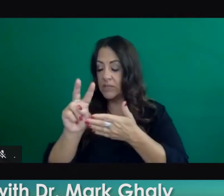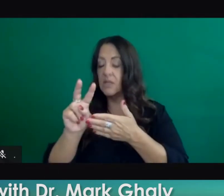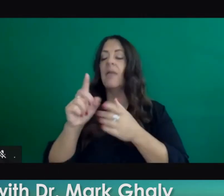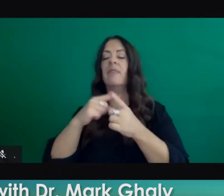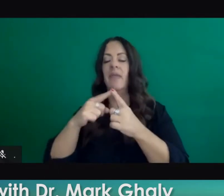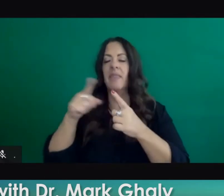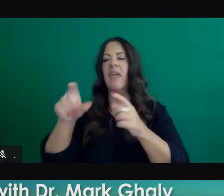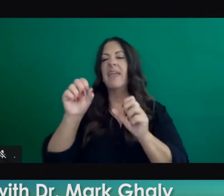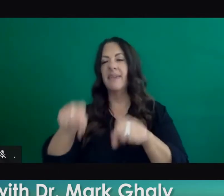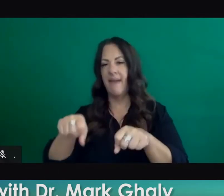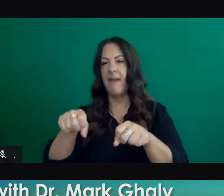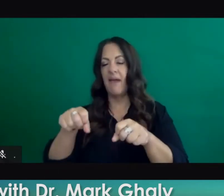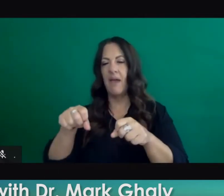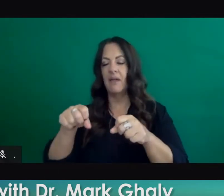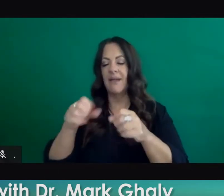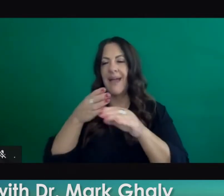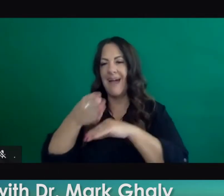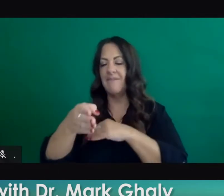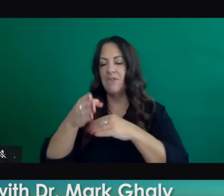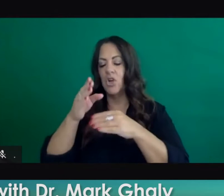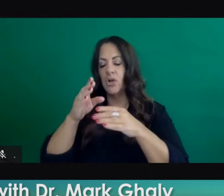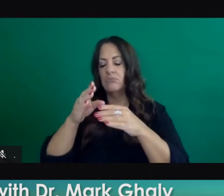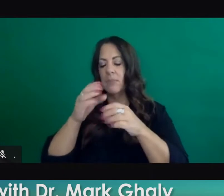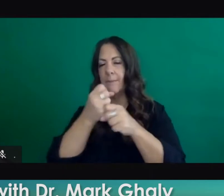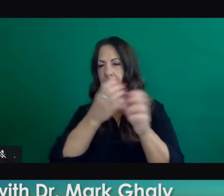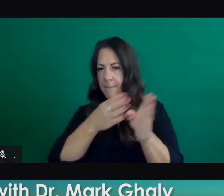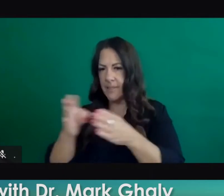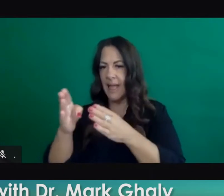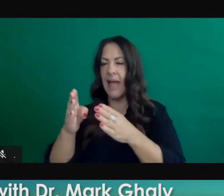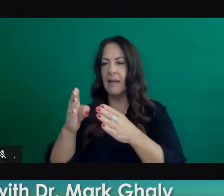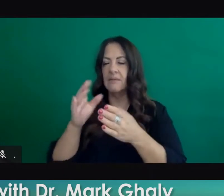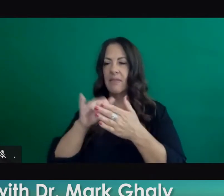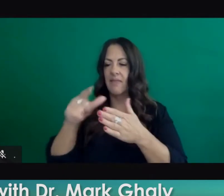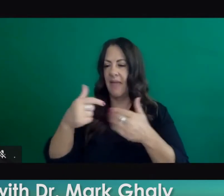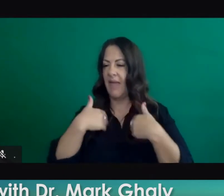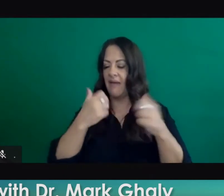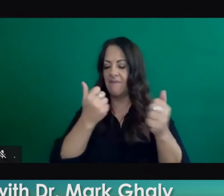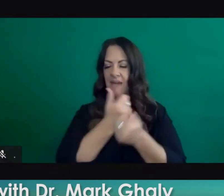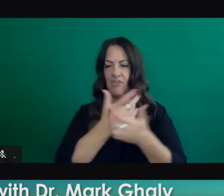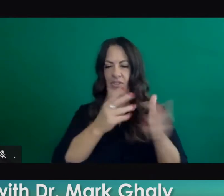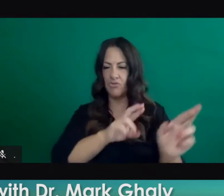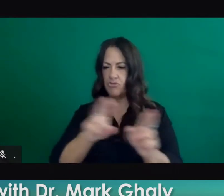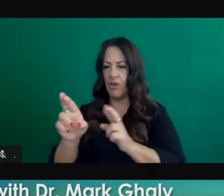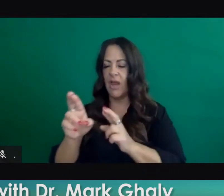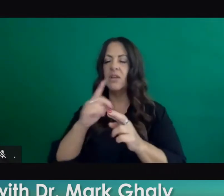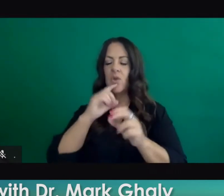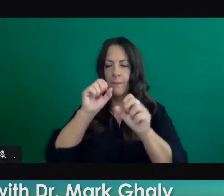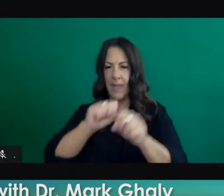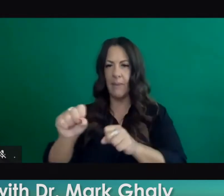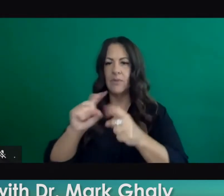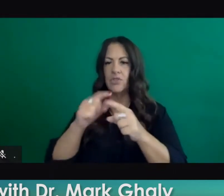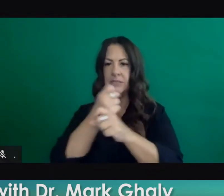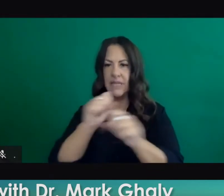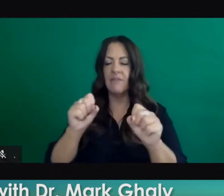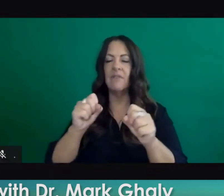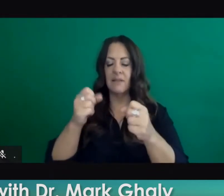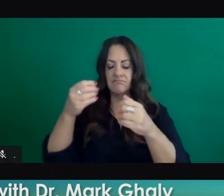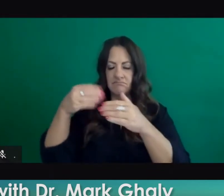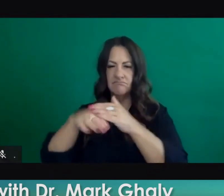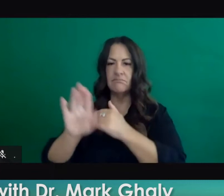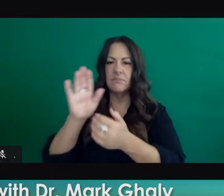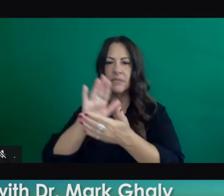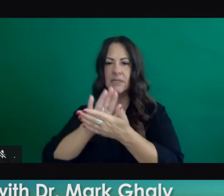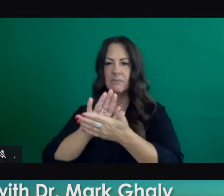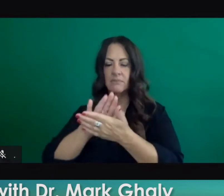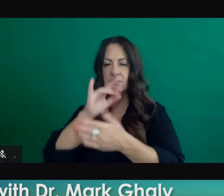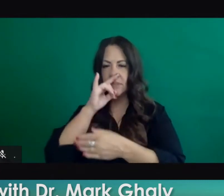to plan if they choose and believe that they have the conditions that's right to bring in-person education back. To your question, we